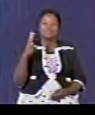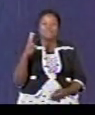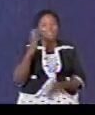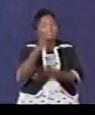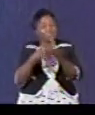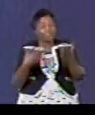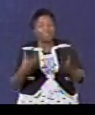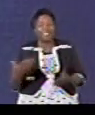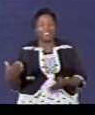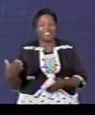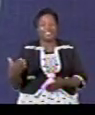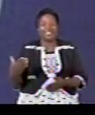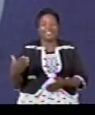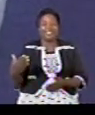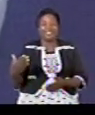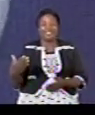Something.